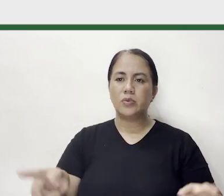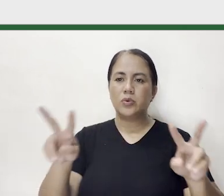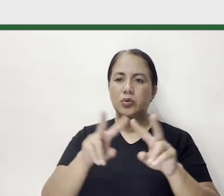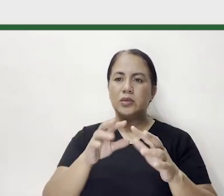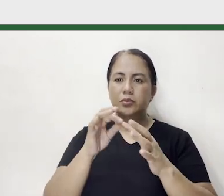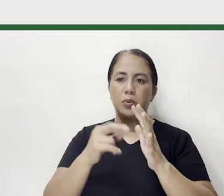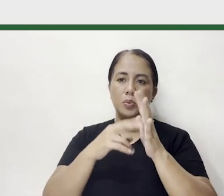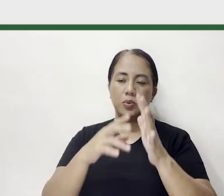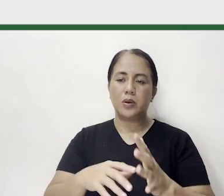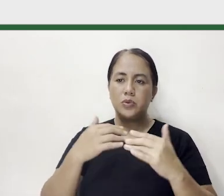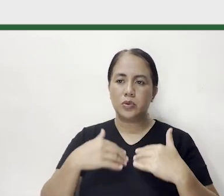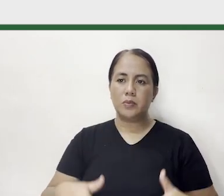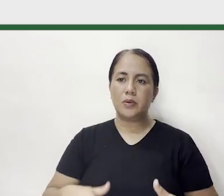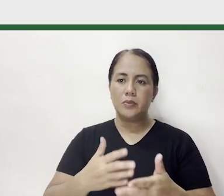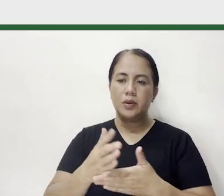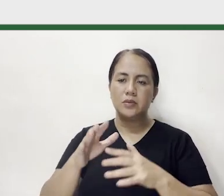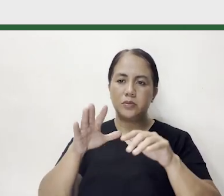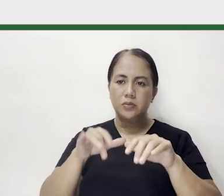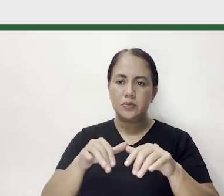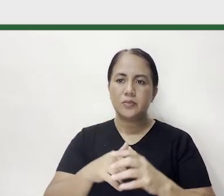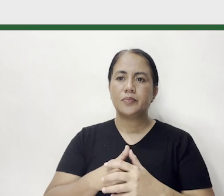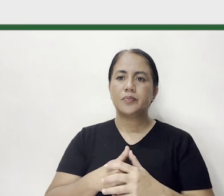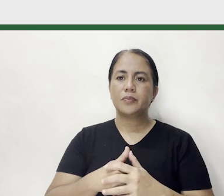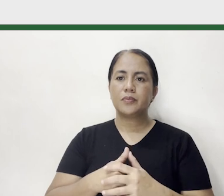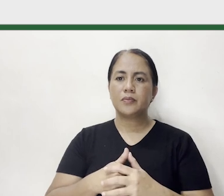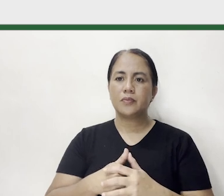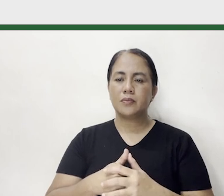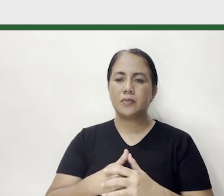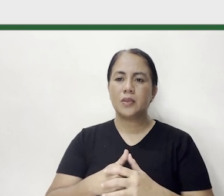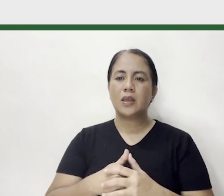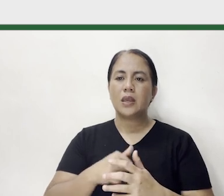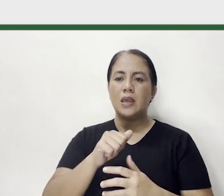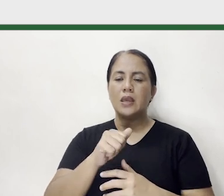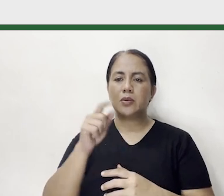value. Special Rapporteur on the Rights of Persons with Disabilities